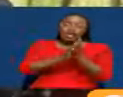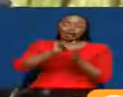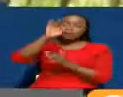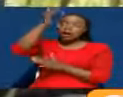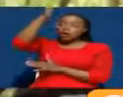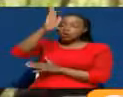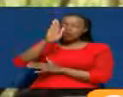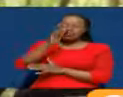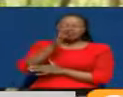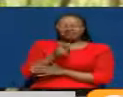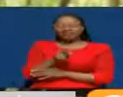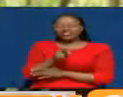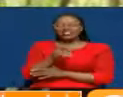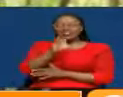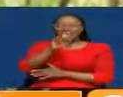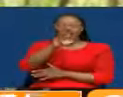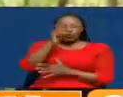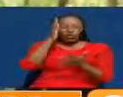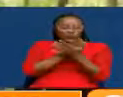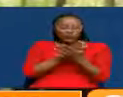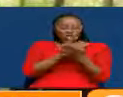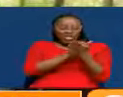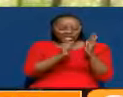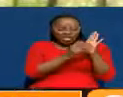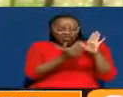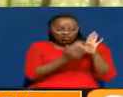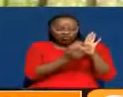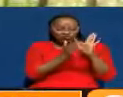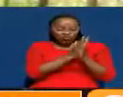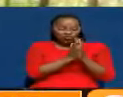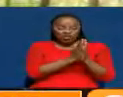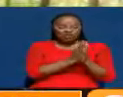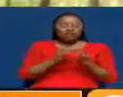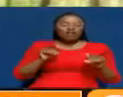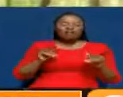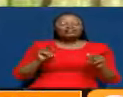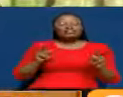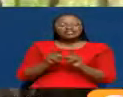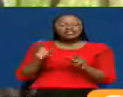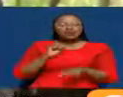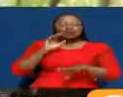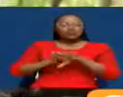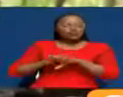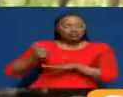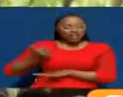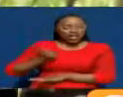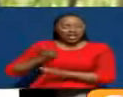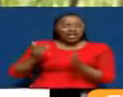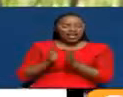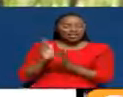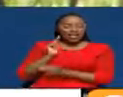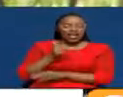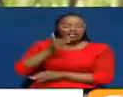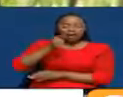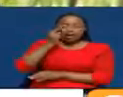si huyo mwenye aliandikwa kwa hizo media houses. Caroline dada wetu alikuwa ni msichana mzuri. Na sisi